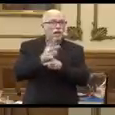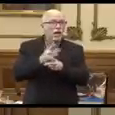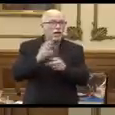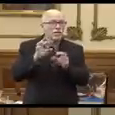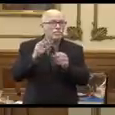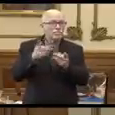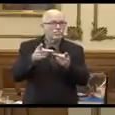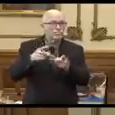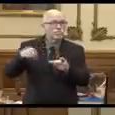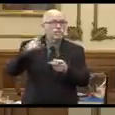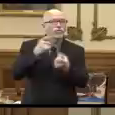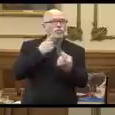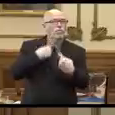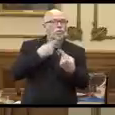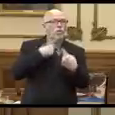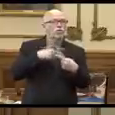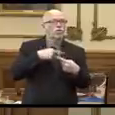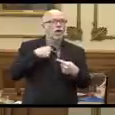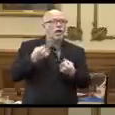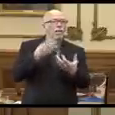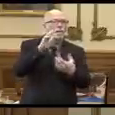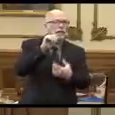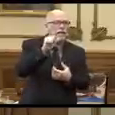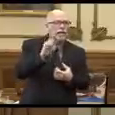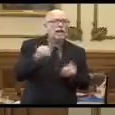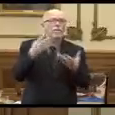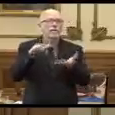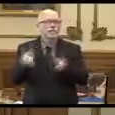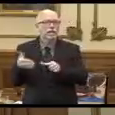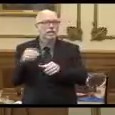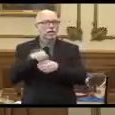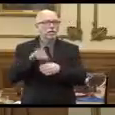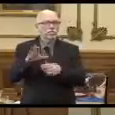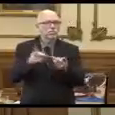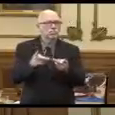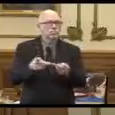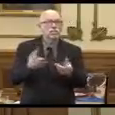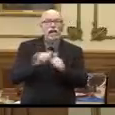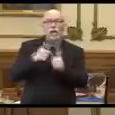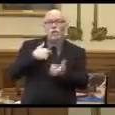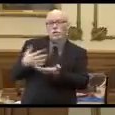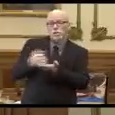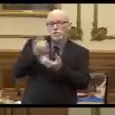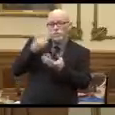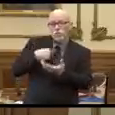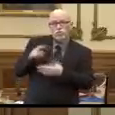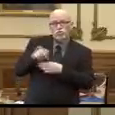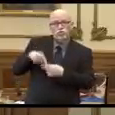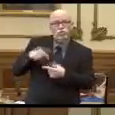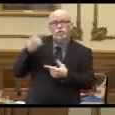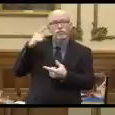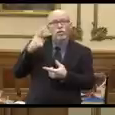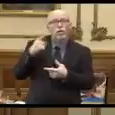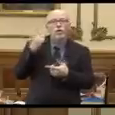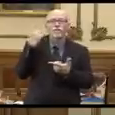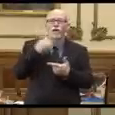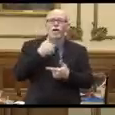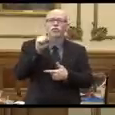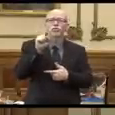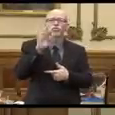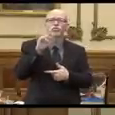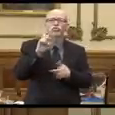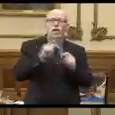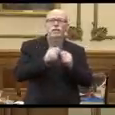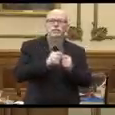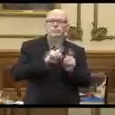us on cases and deaths in their facilities. And the way we use that information is really to inform our strike teams. And so